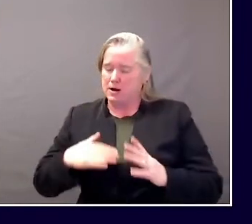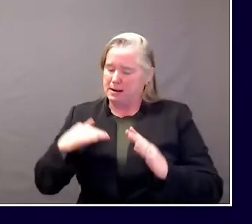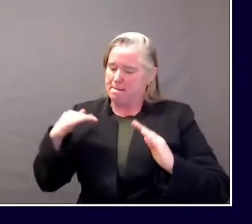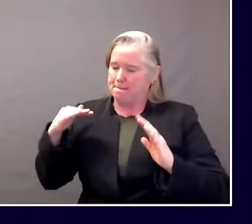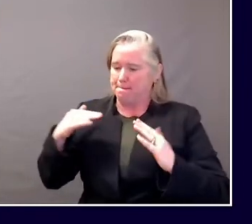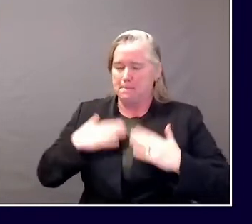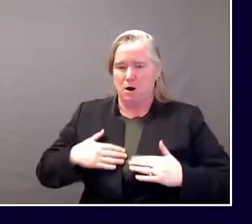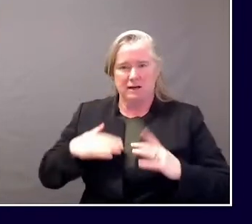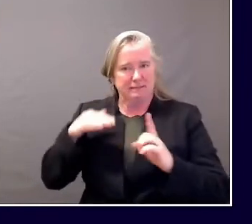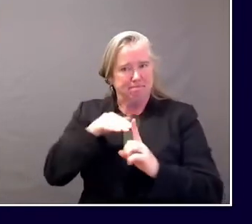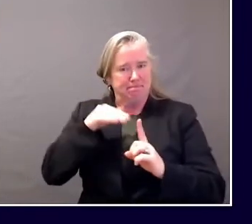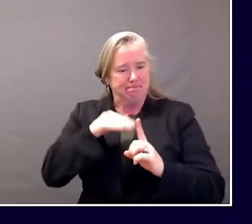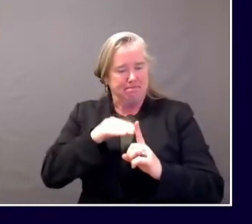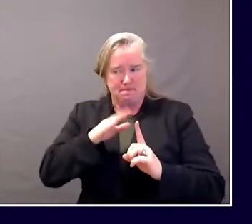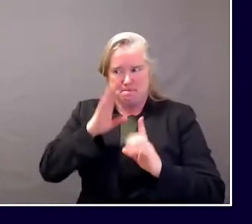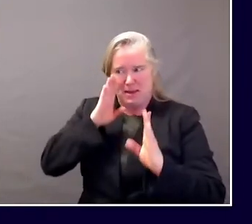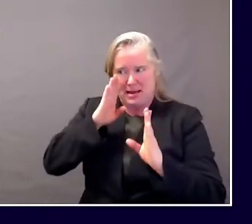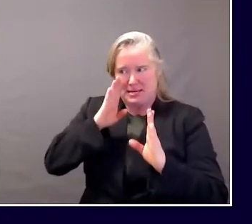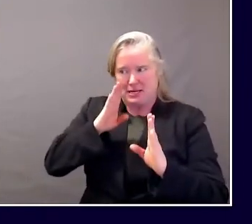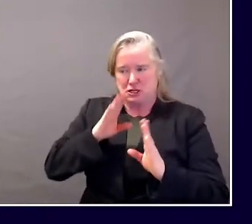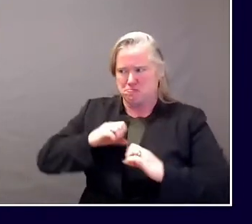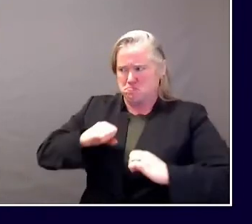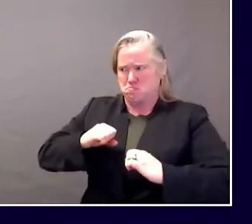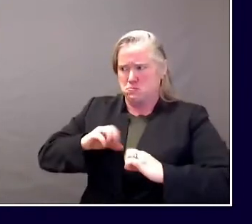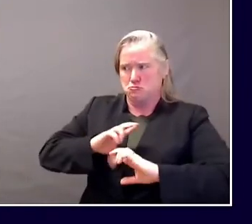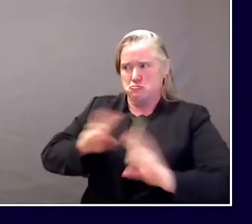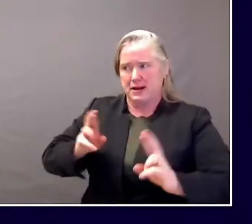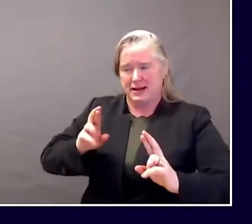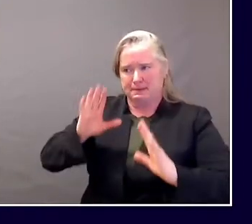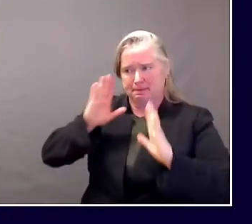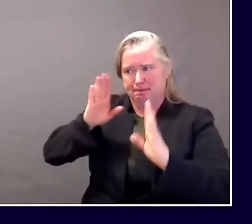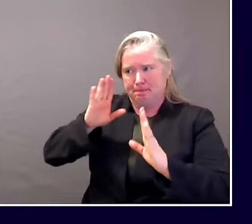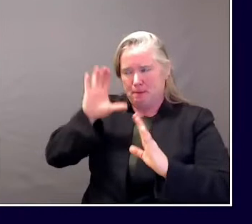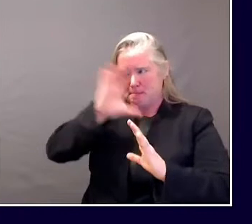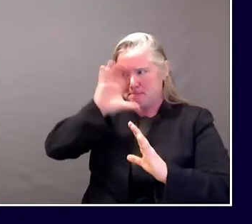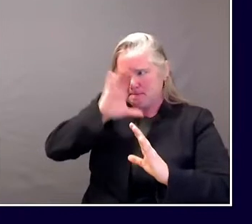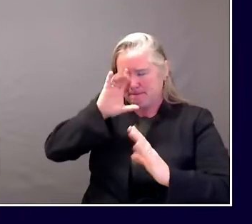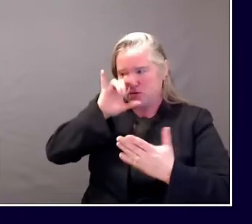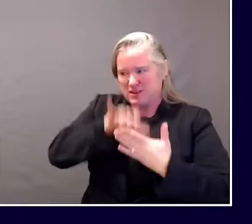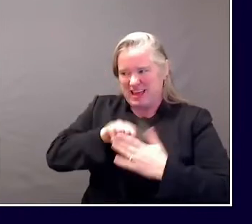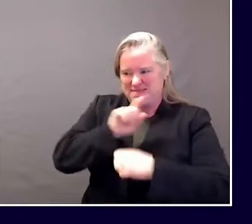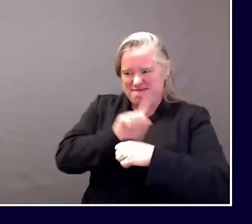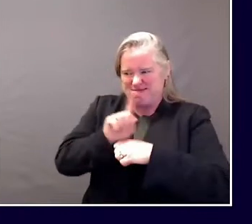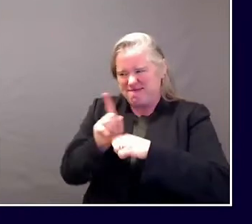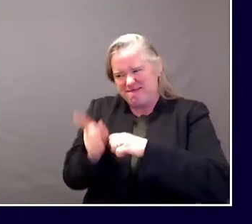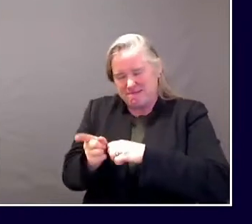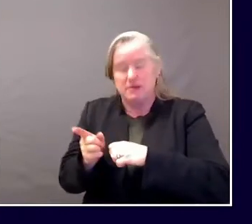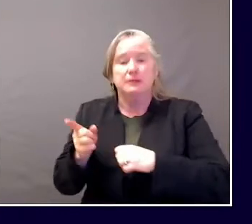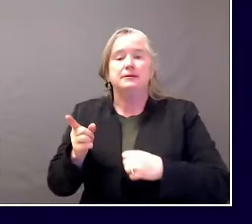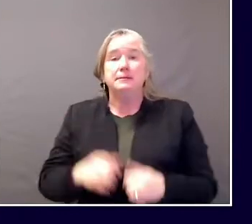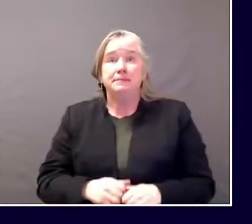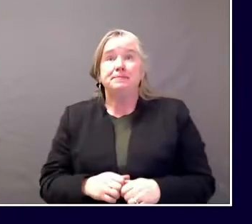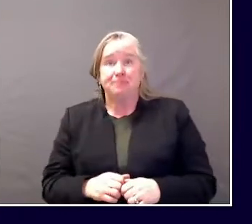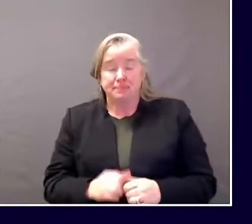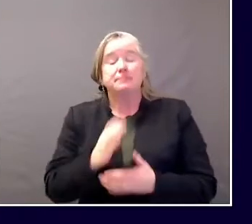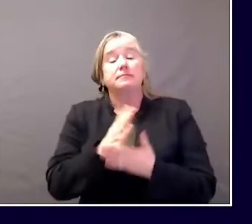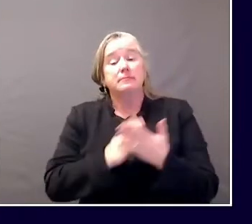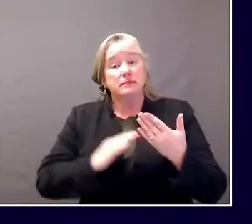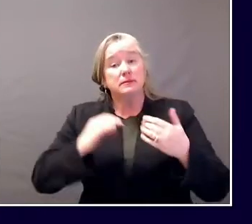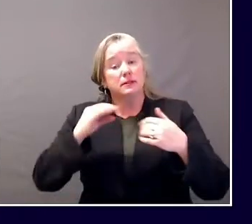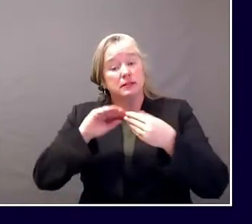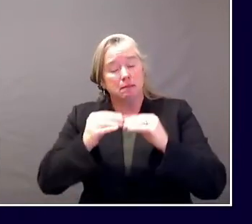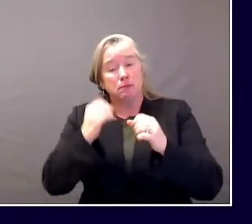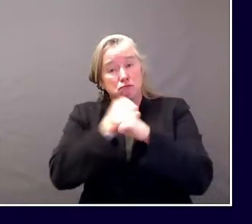can be to react on its own to start tackling the virus. There are some data to suggest that